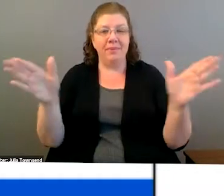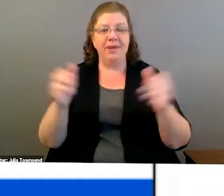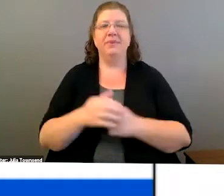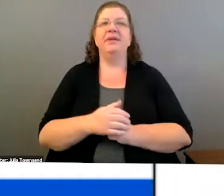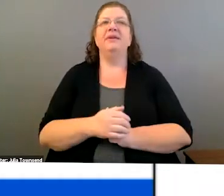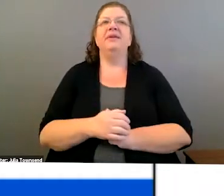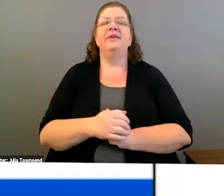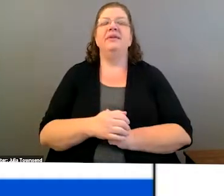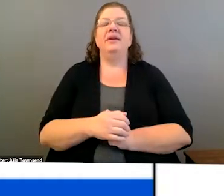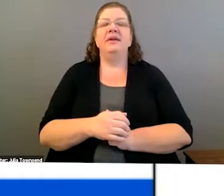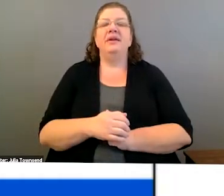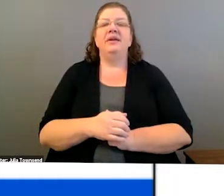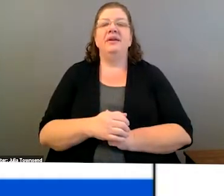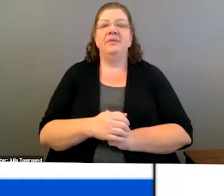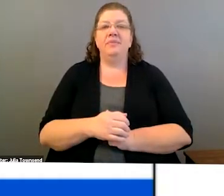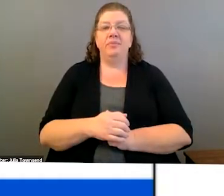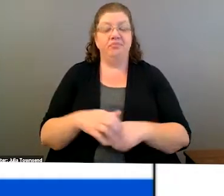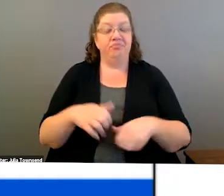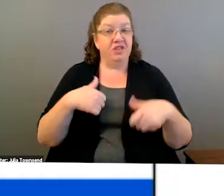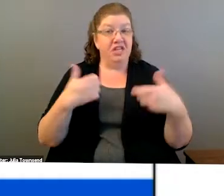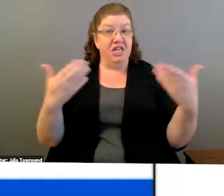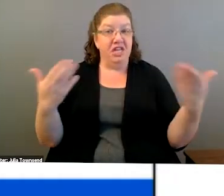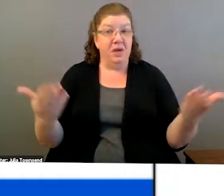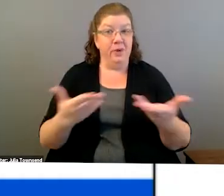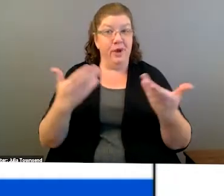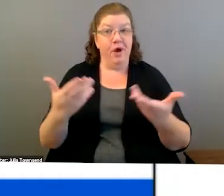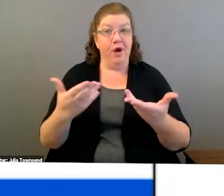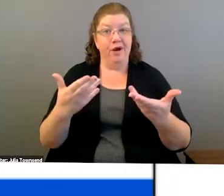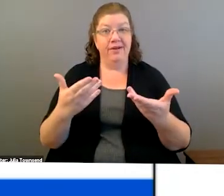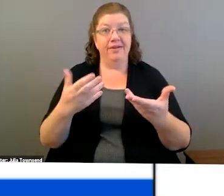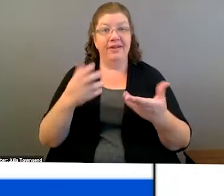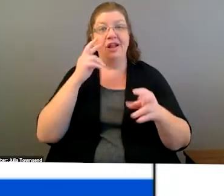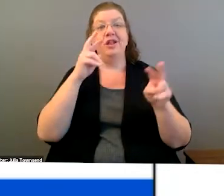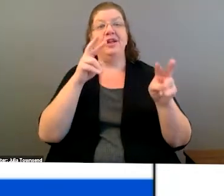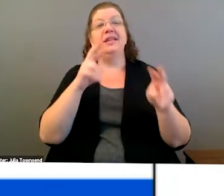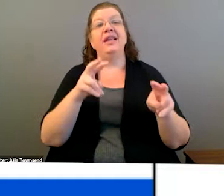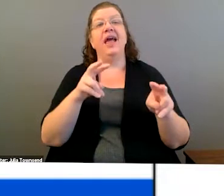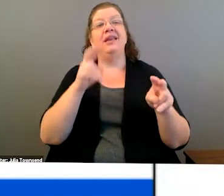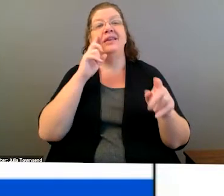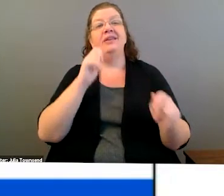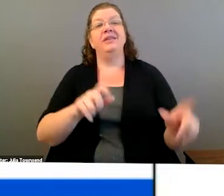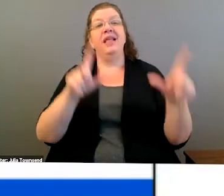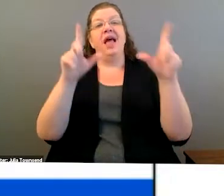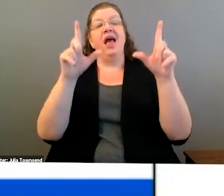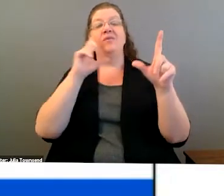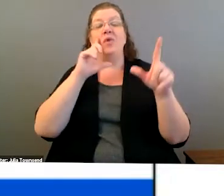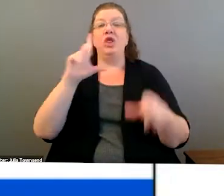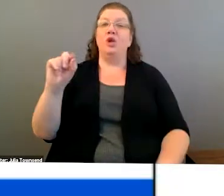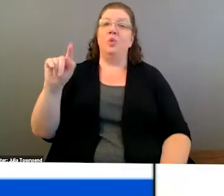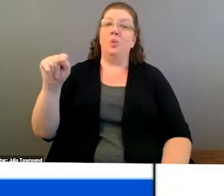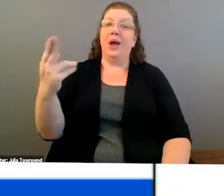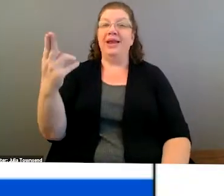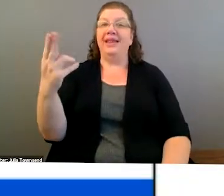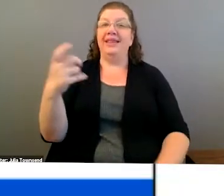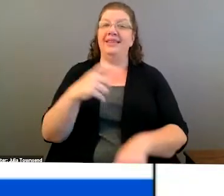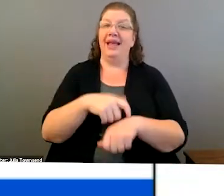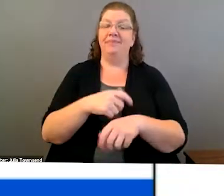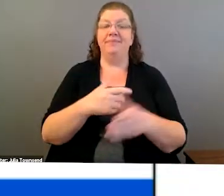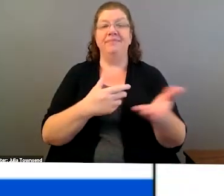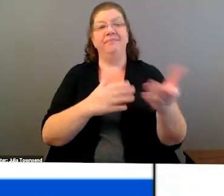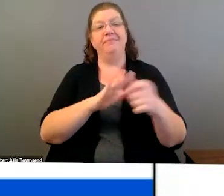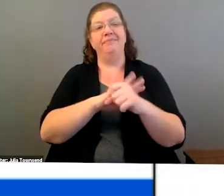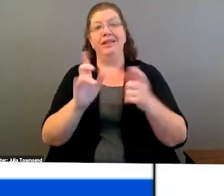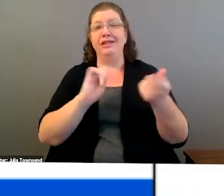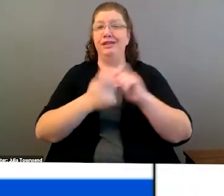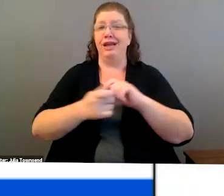Here we are looking at our driver's slide for the 20th time. It has not